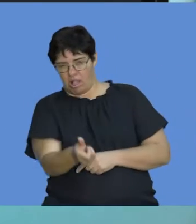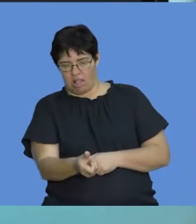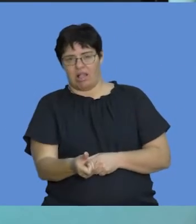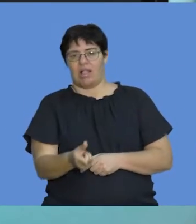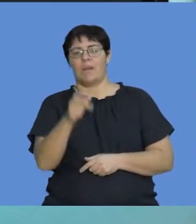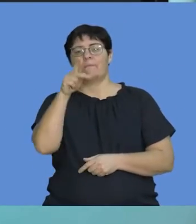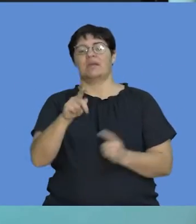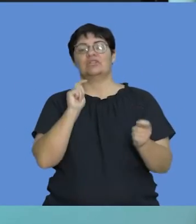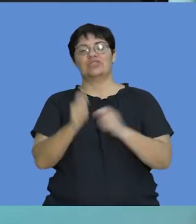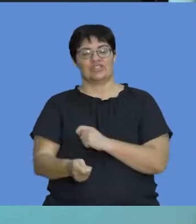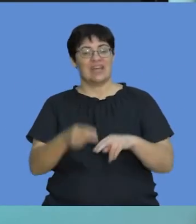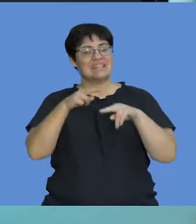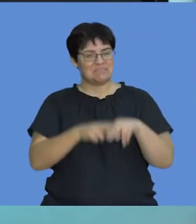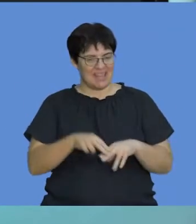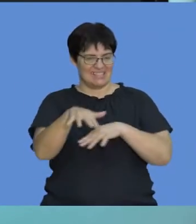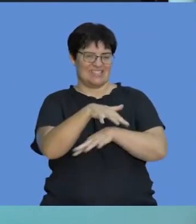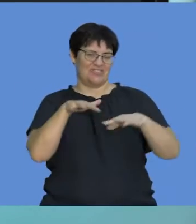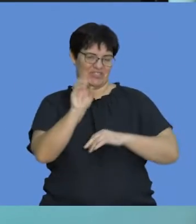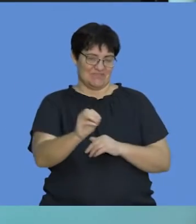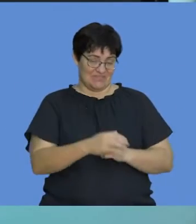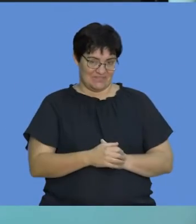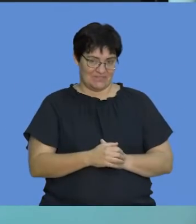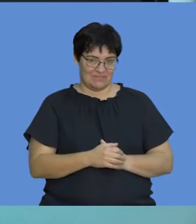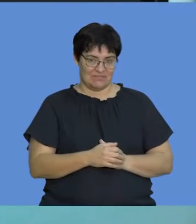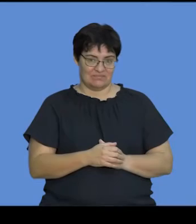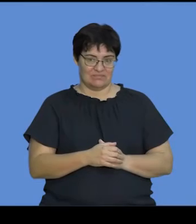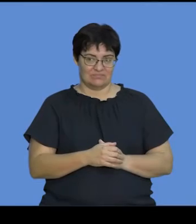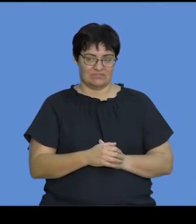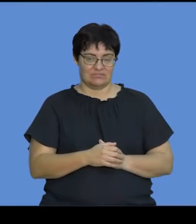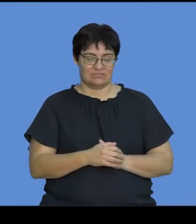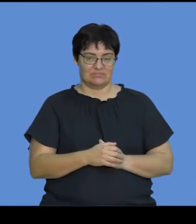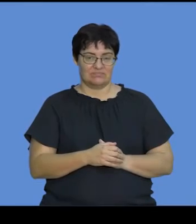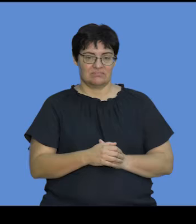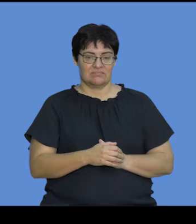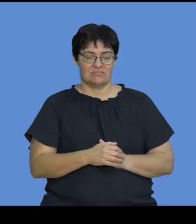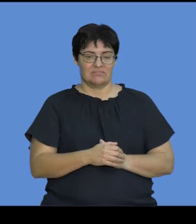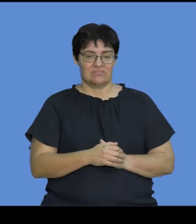momentum. It all depends on the situation, okay? So,